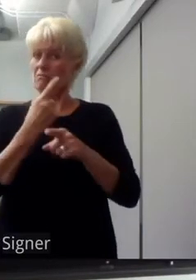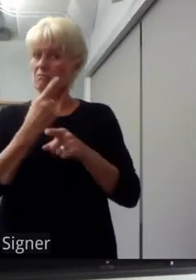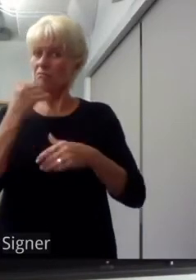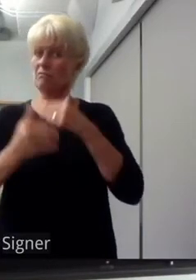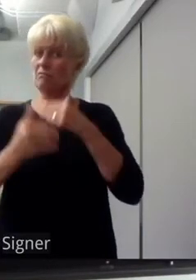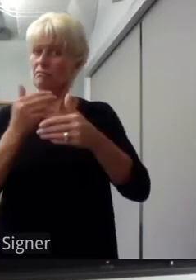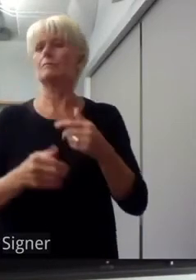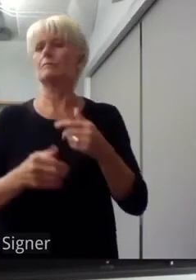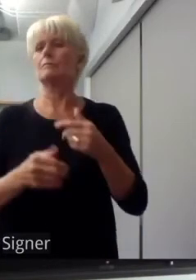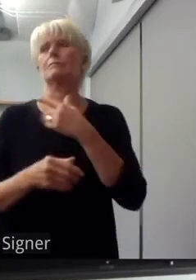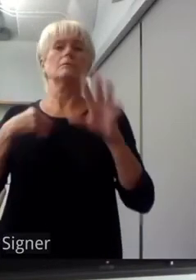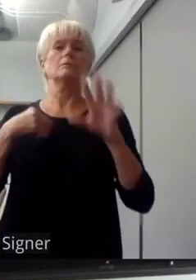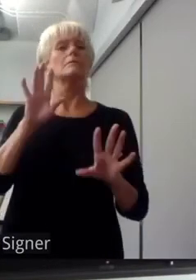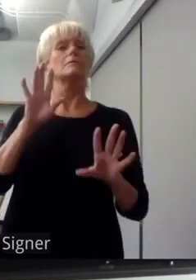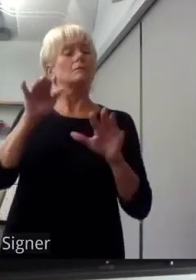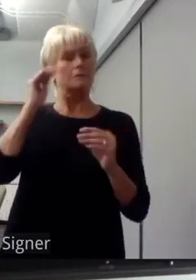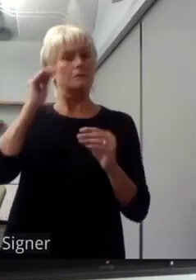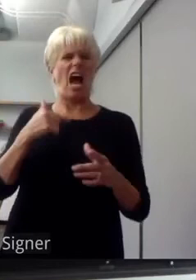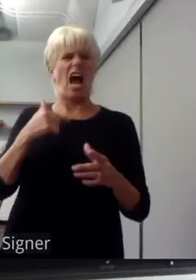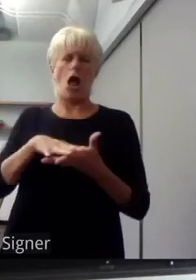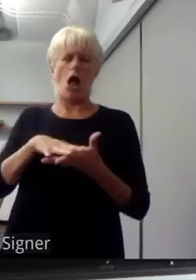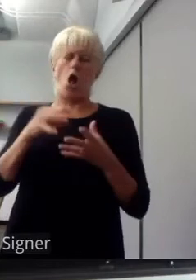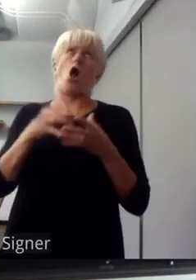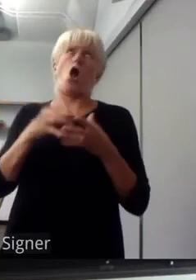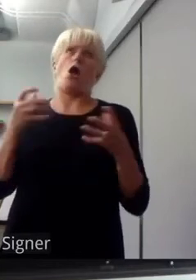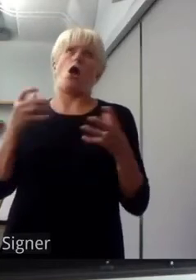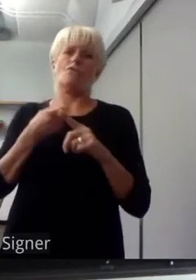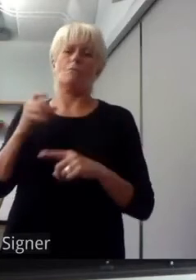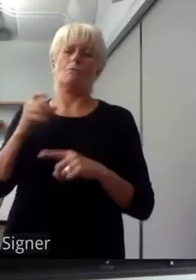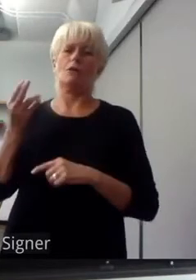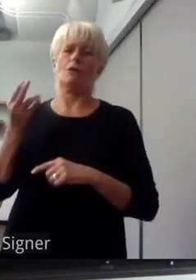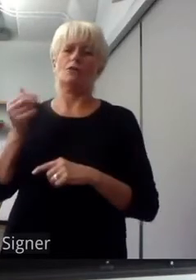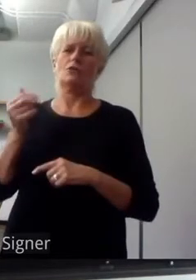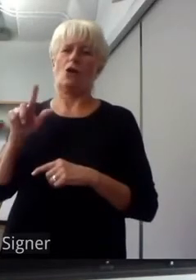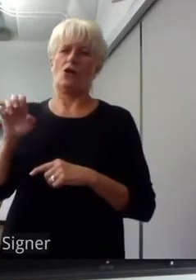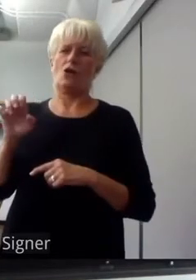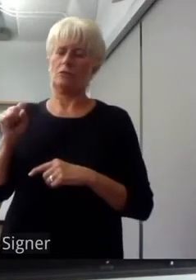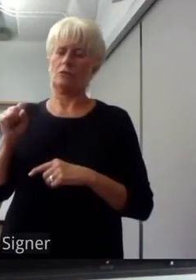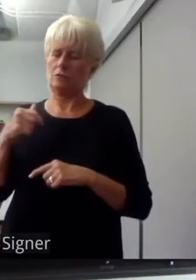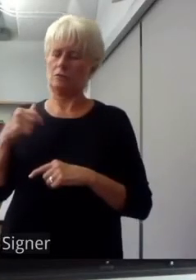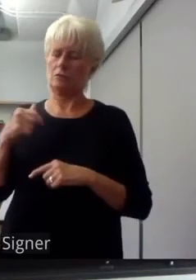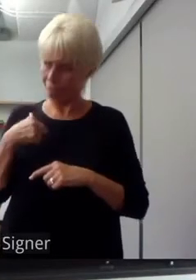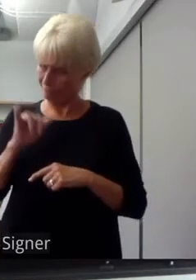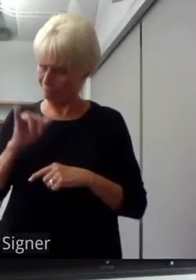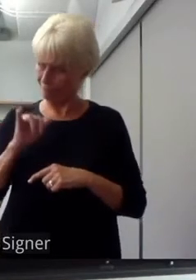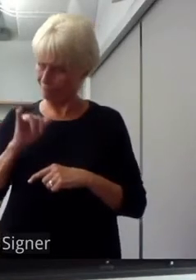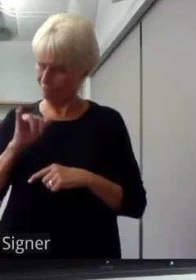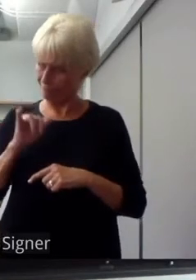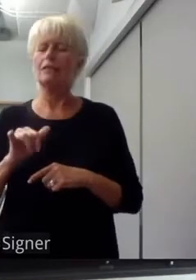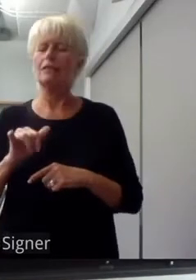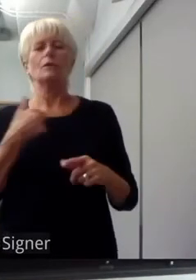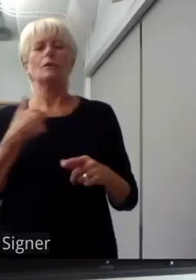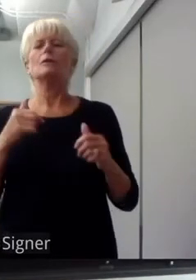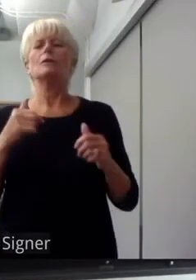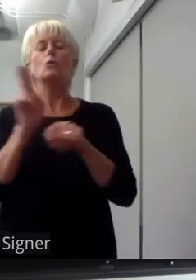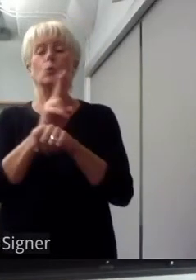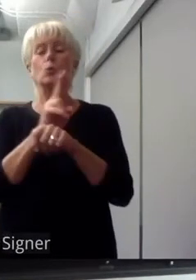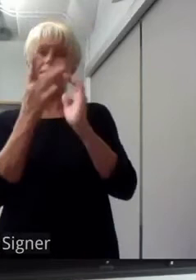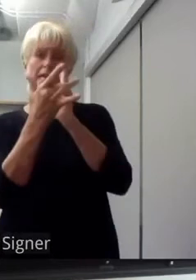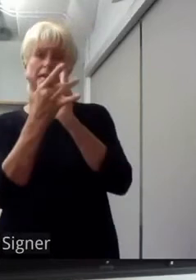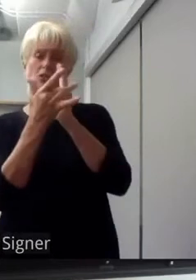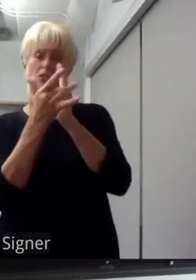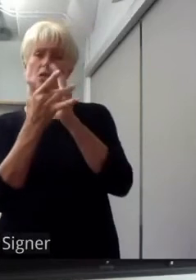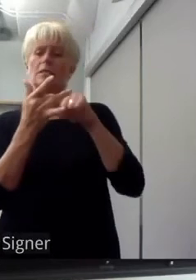I proceeded in many ways along the lines he did. We were able to use technology a bit more, and so hosted